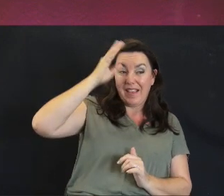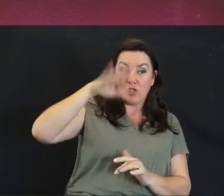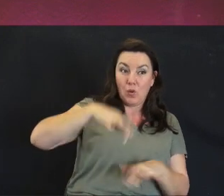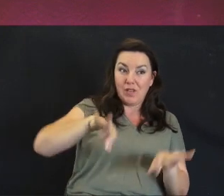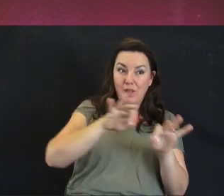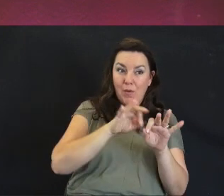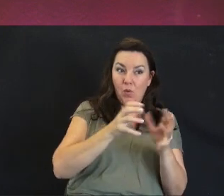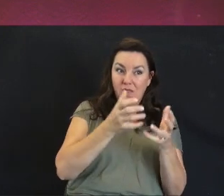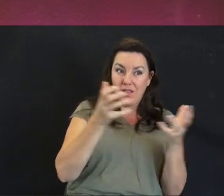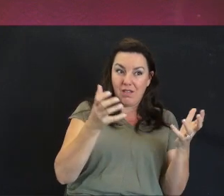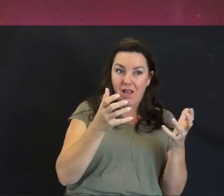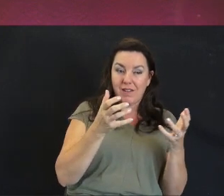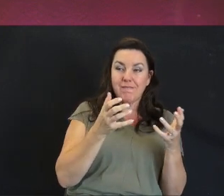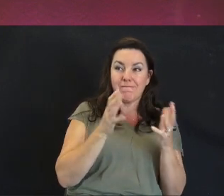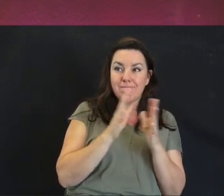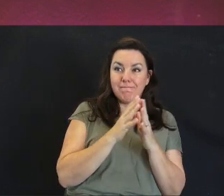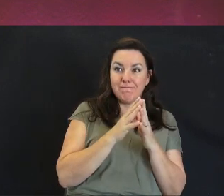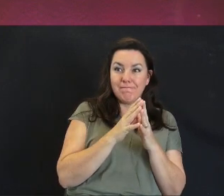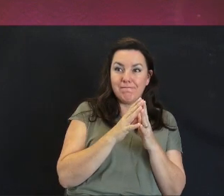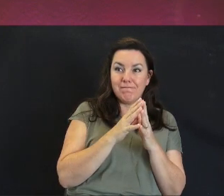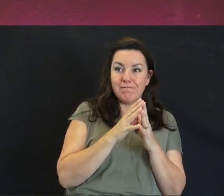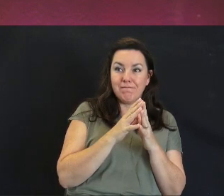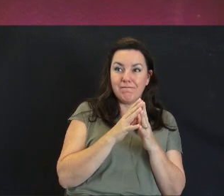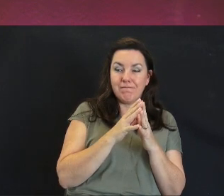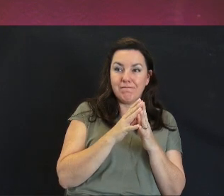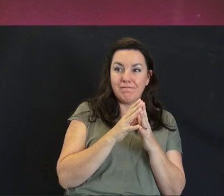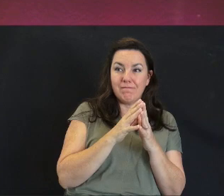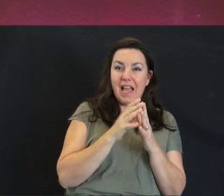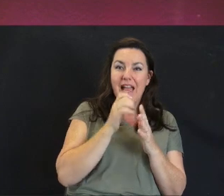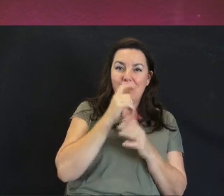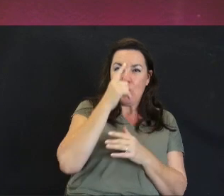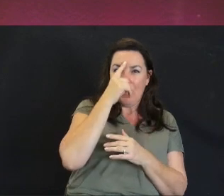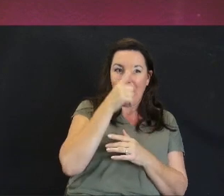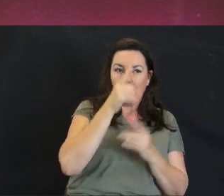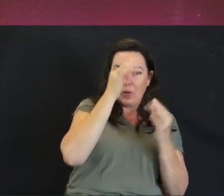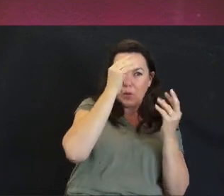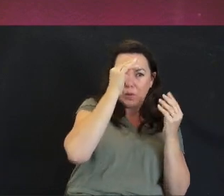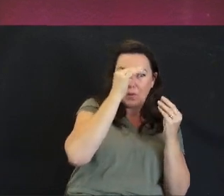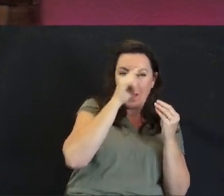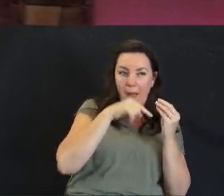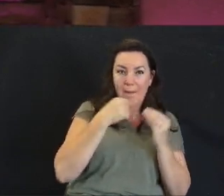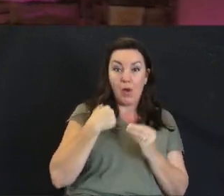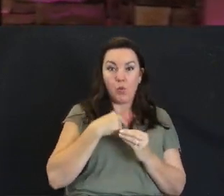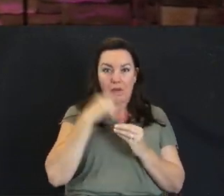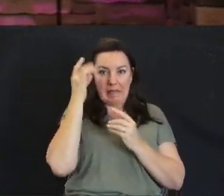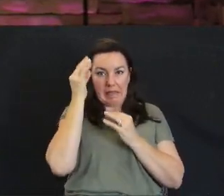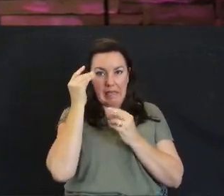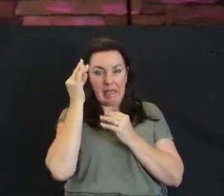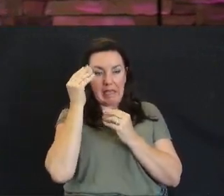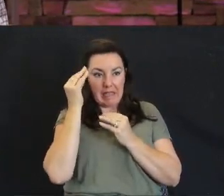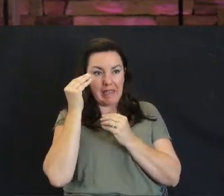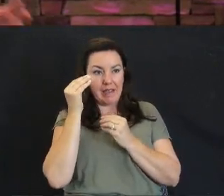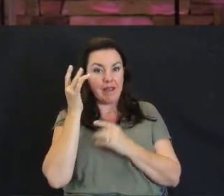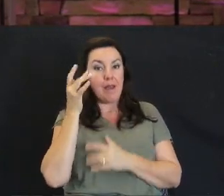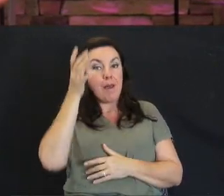weight in gold But I have a feeling Women think this way But I don't think You think about it As much as we think about it Here's how men tend to think Here's what men think Well